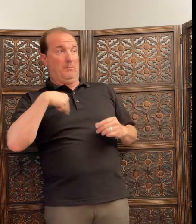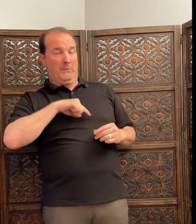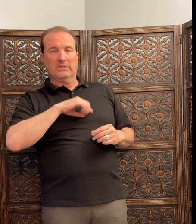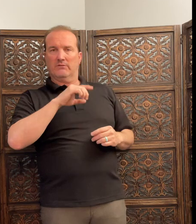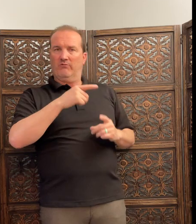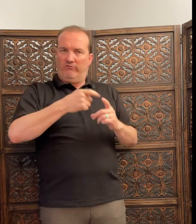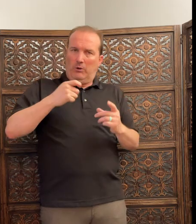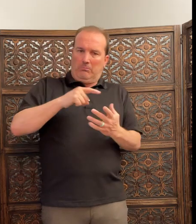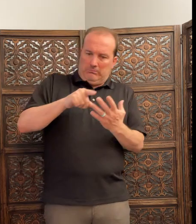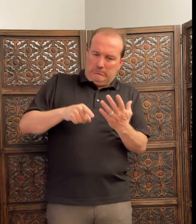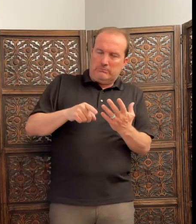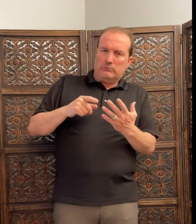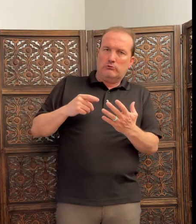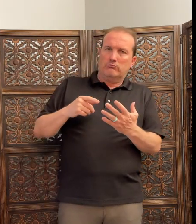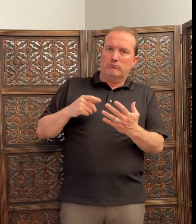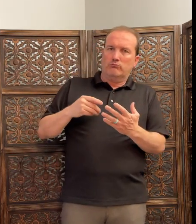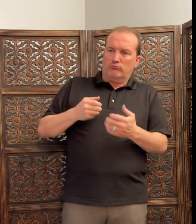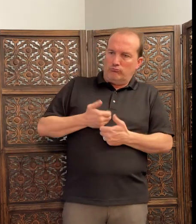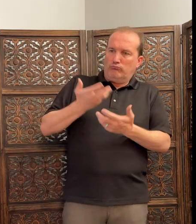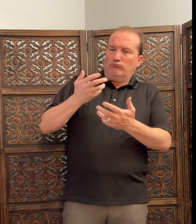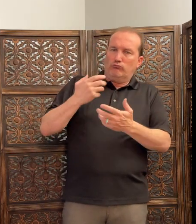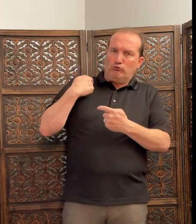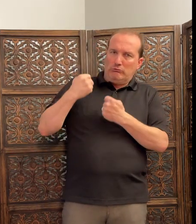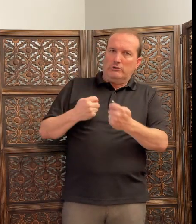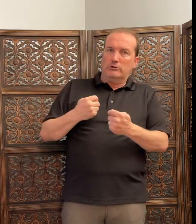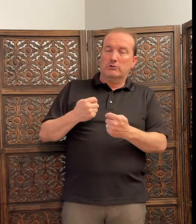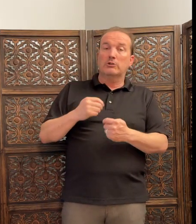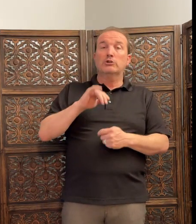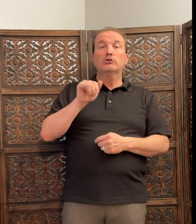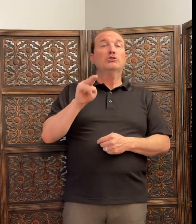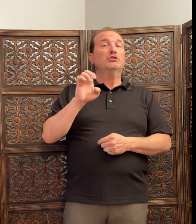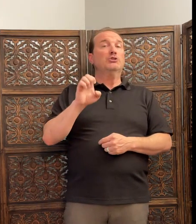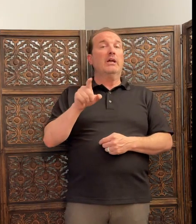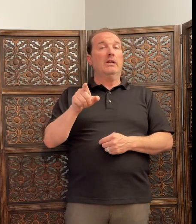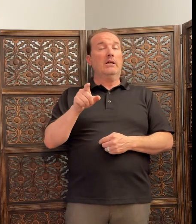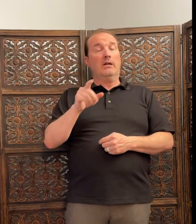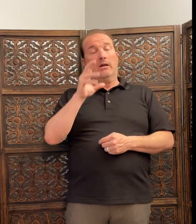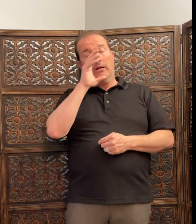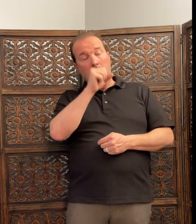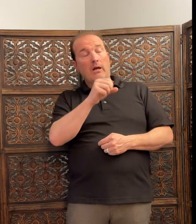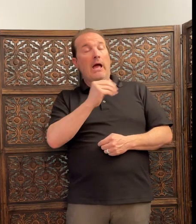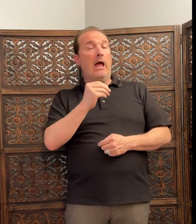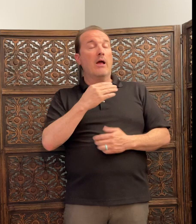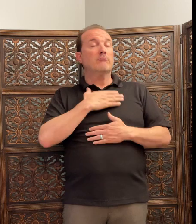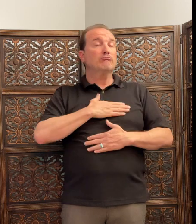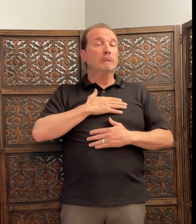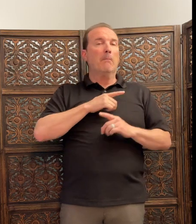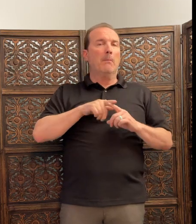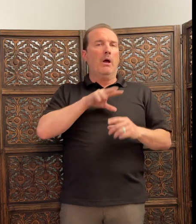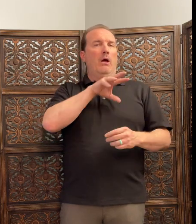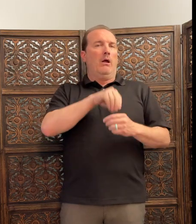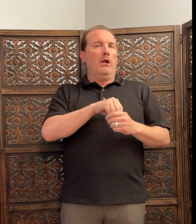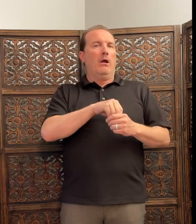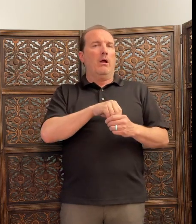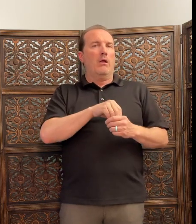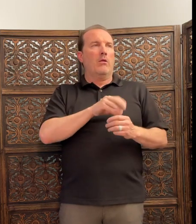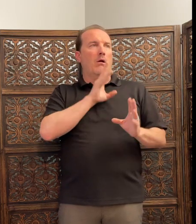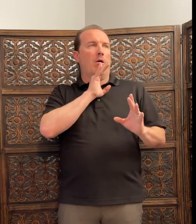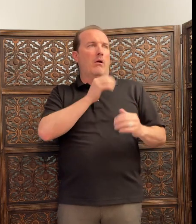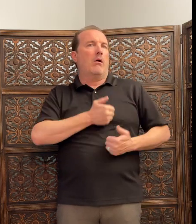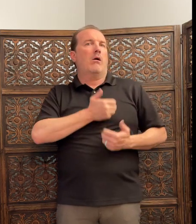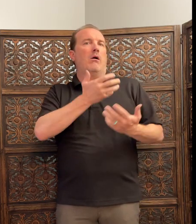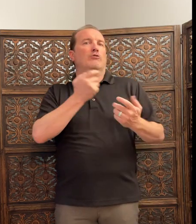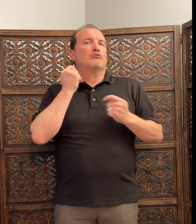be. For Janie, telling her story is certainly compelling and entertaining in parts, but it's also part of the